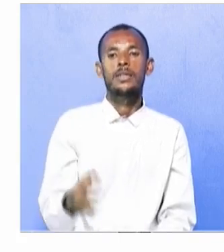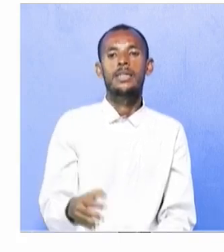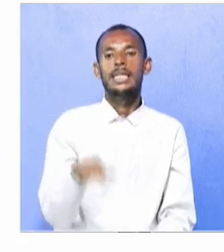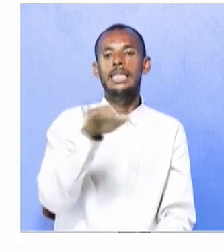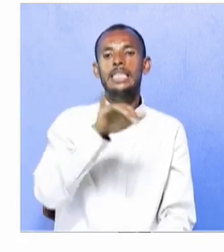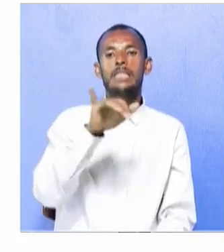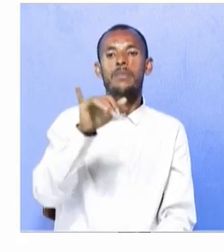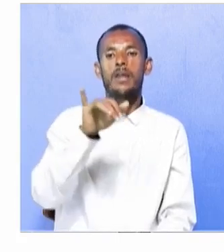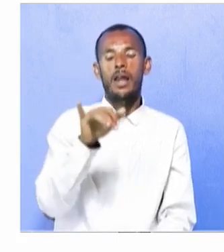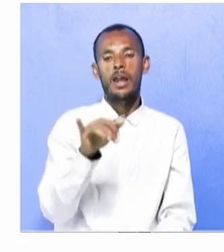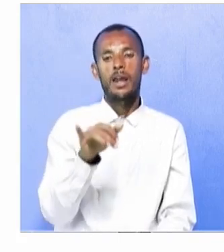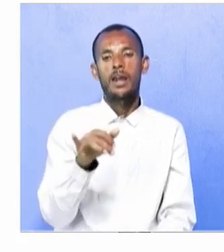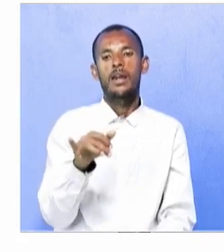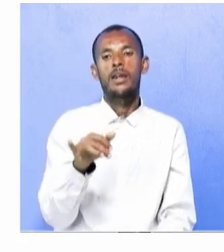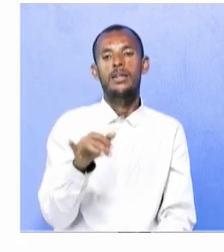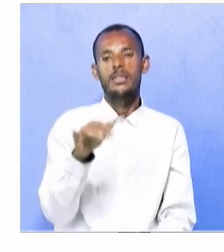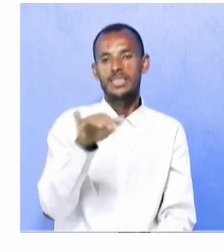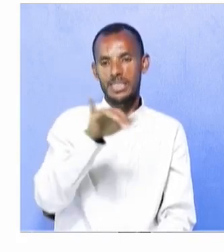similar quadrilaterals,